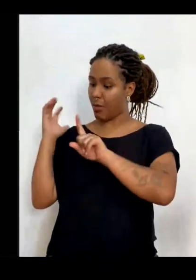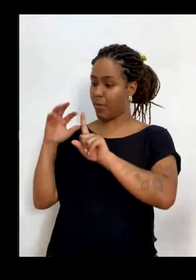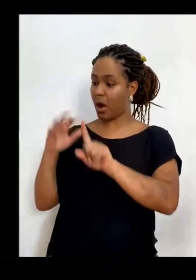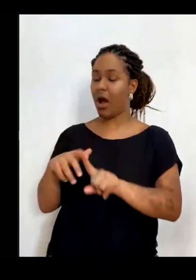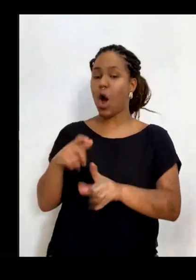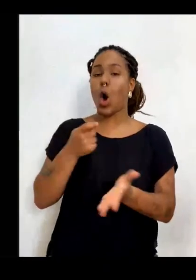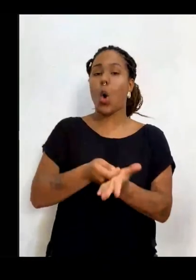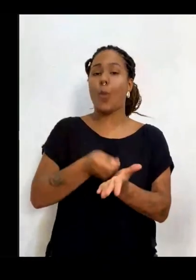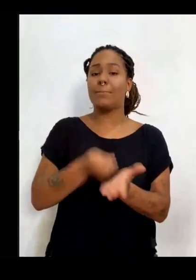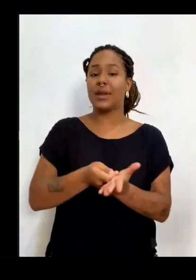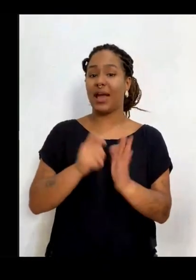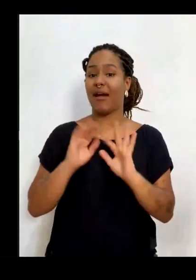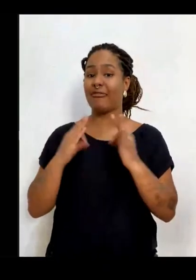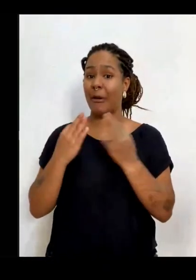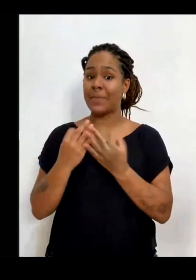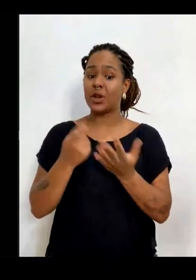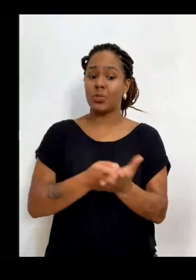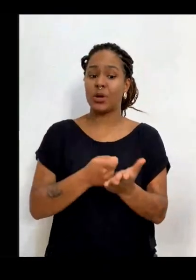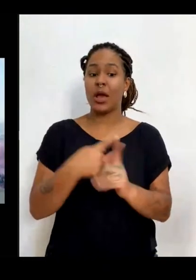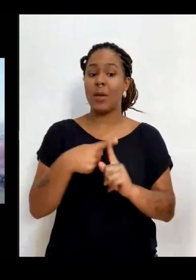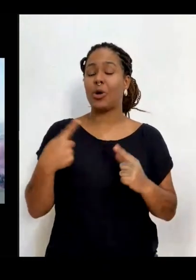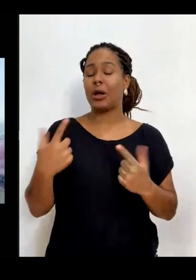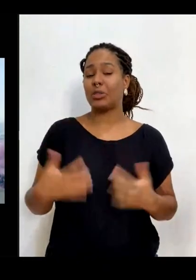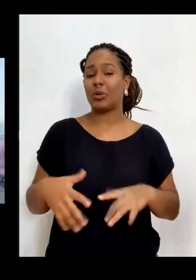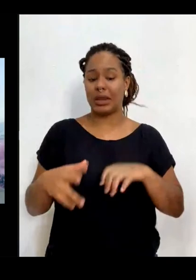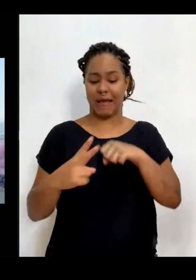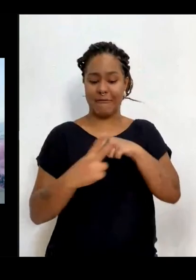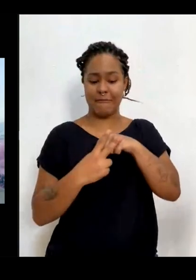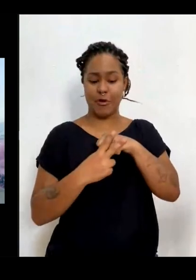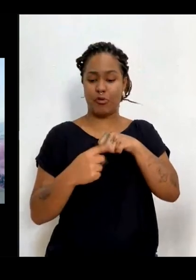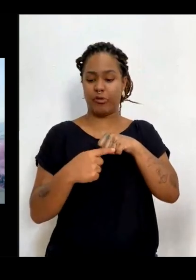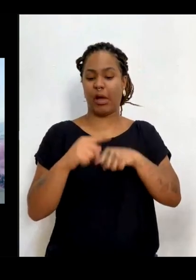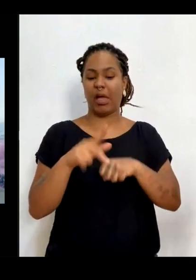I have the next foreign